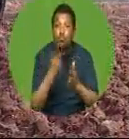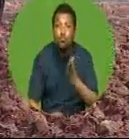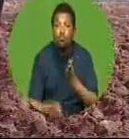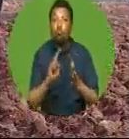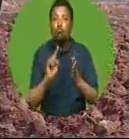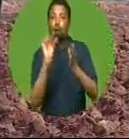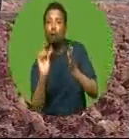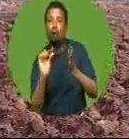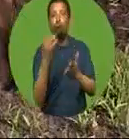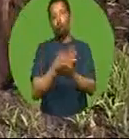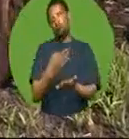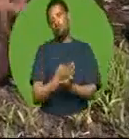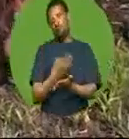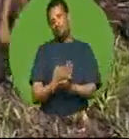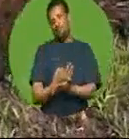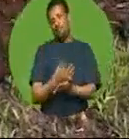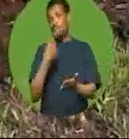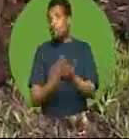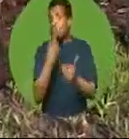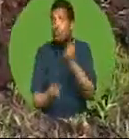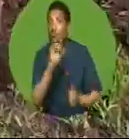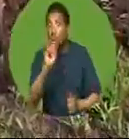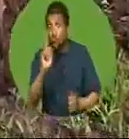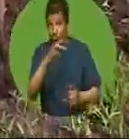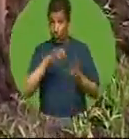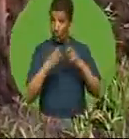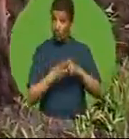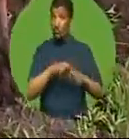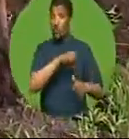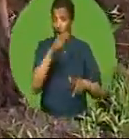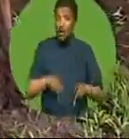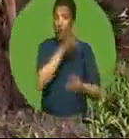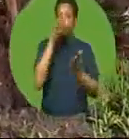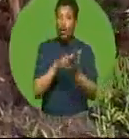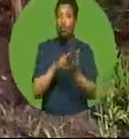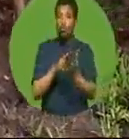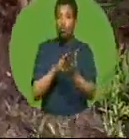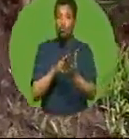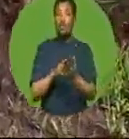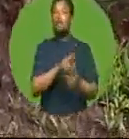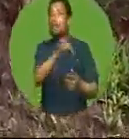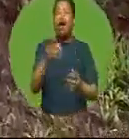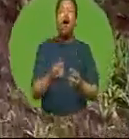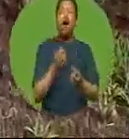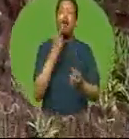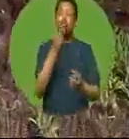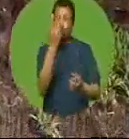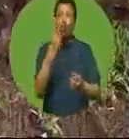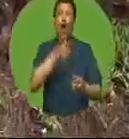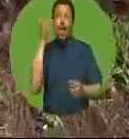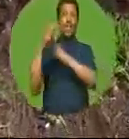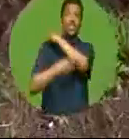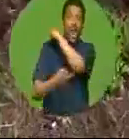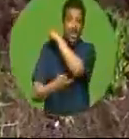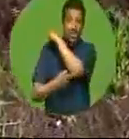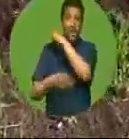low productivity. These are not the only problems facing the agricultural sector. There are two other